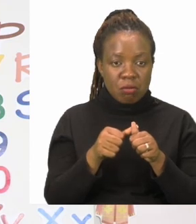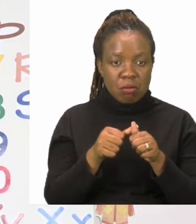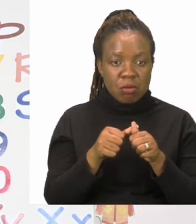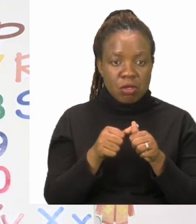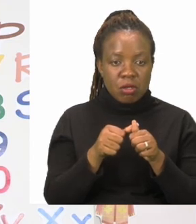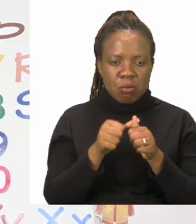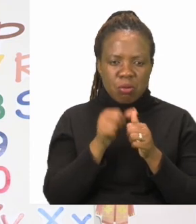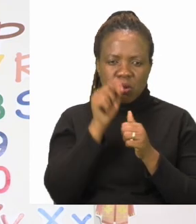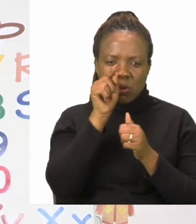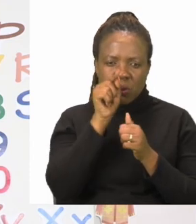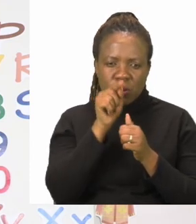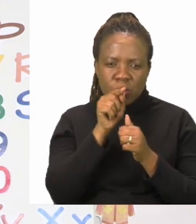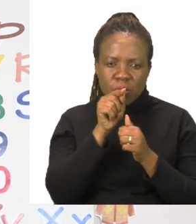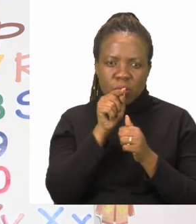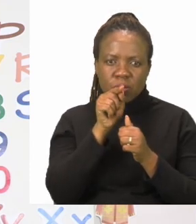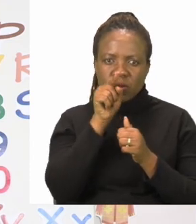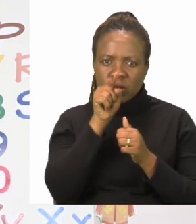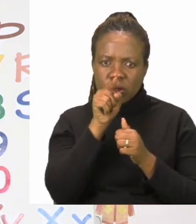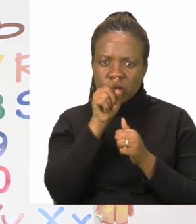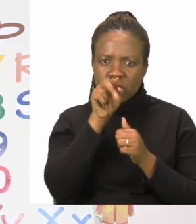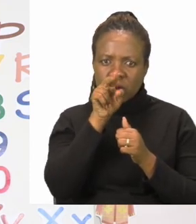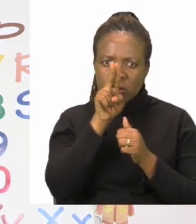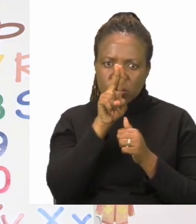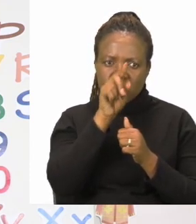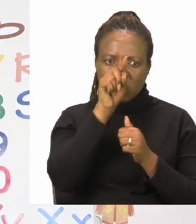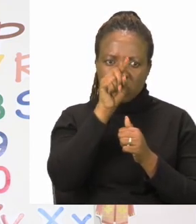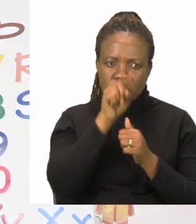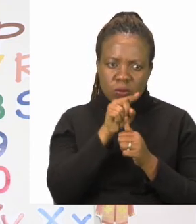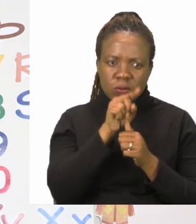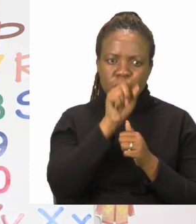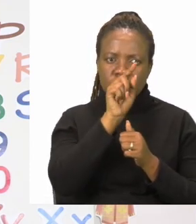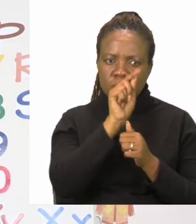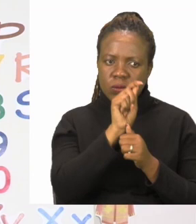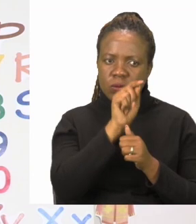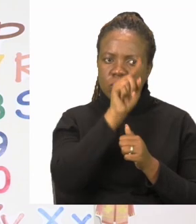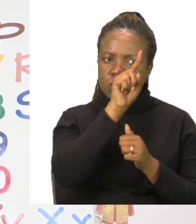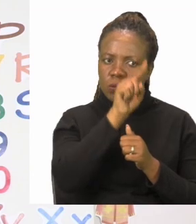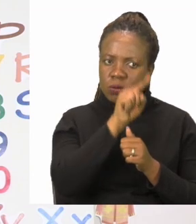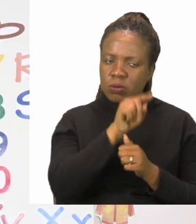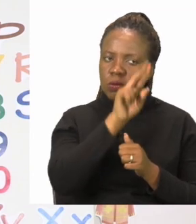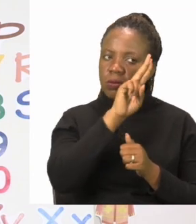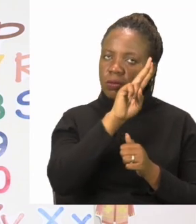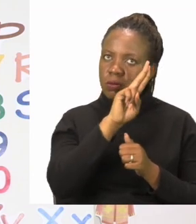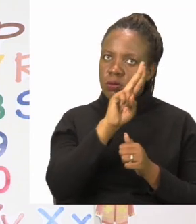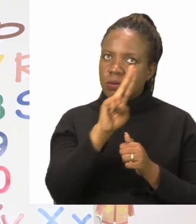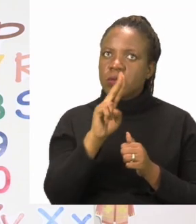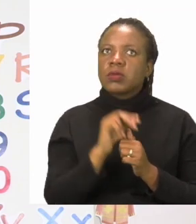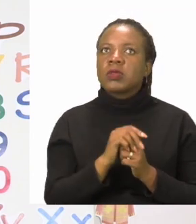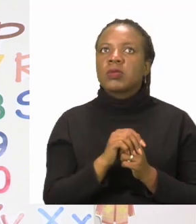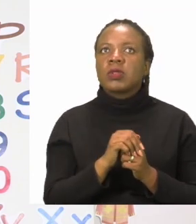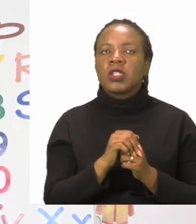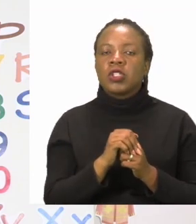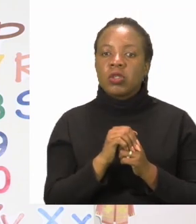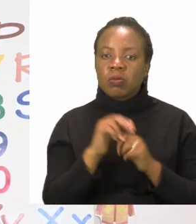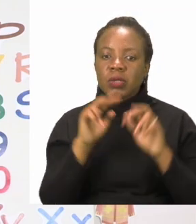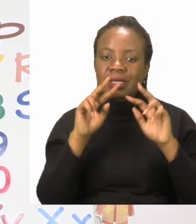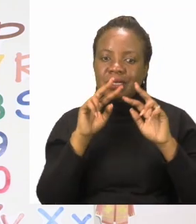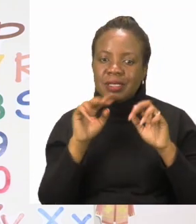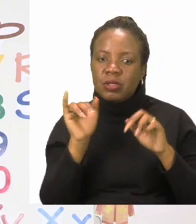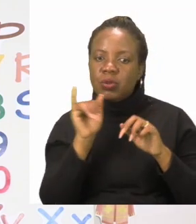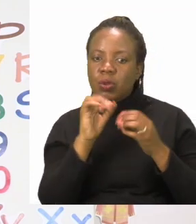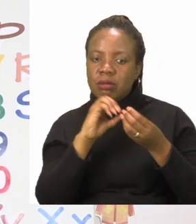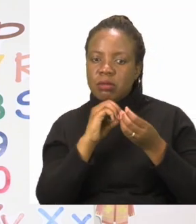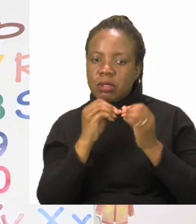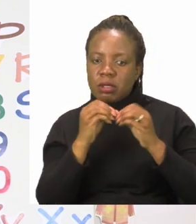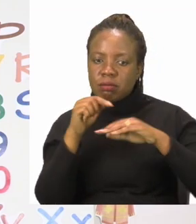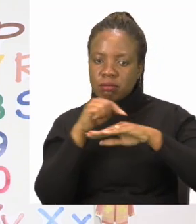and saying the place value for each of them. Now, for the next part, you are going to break them down